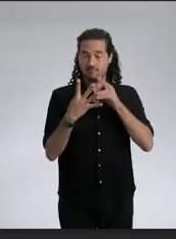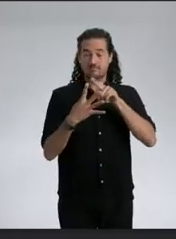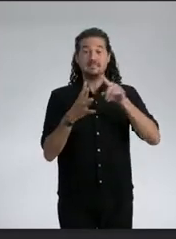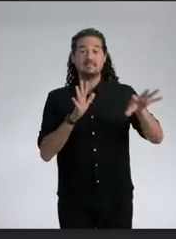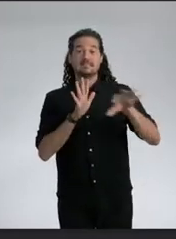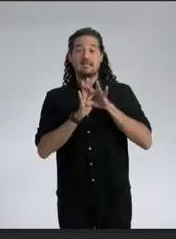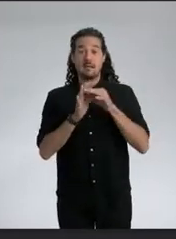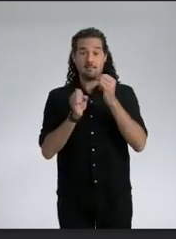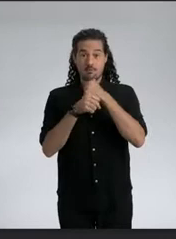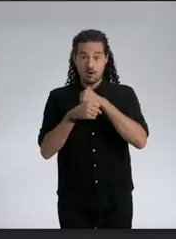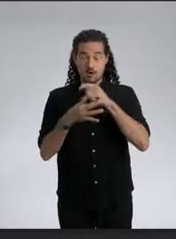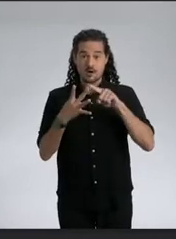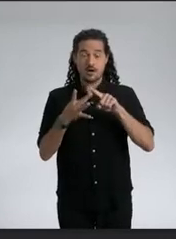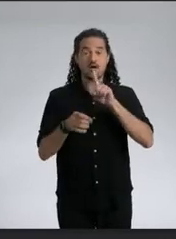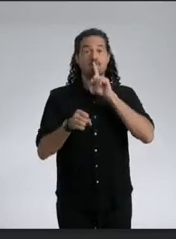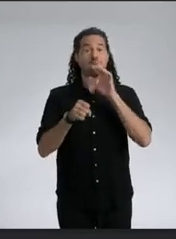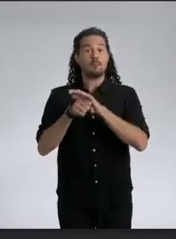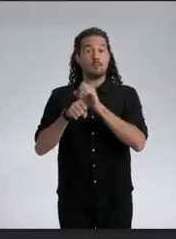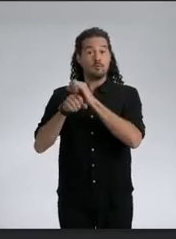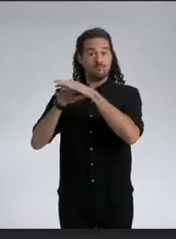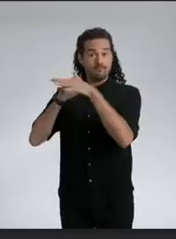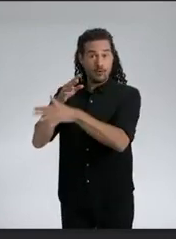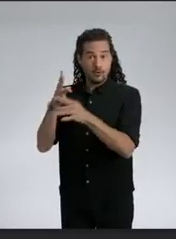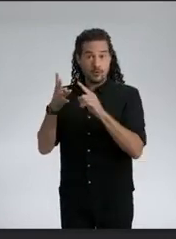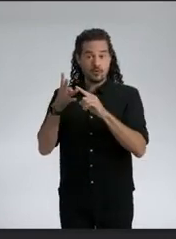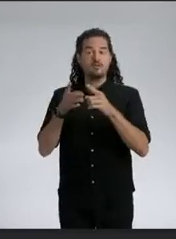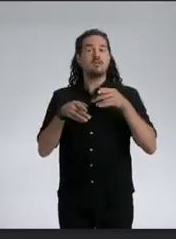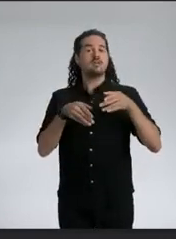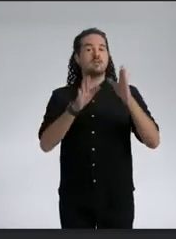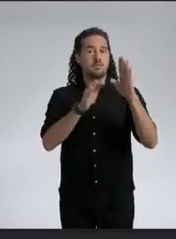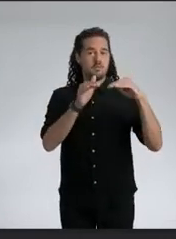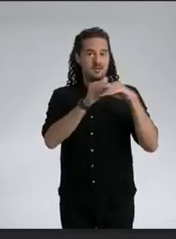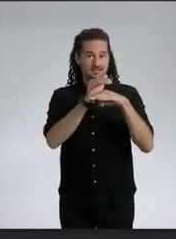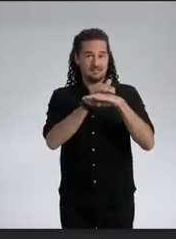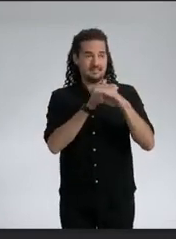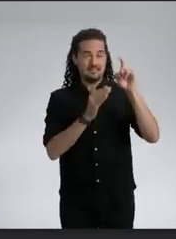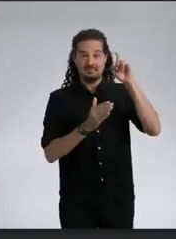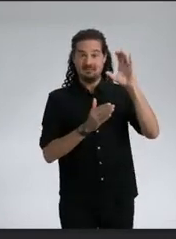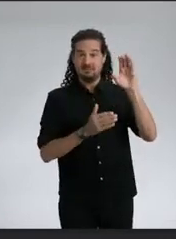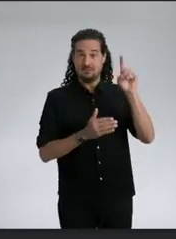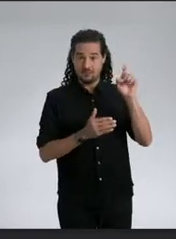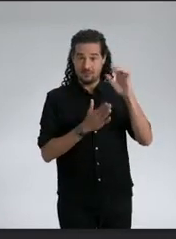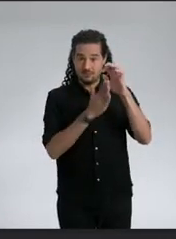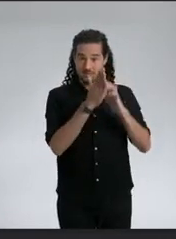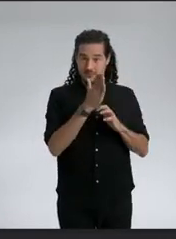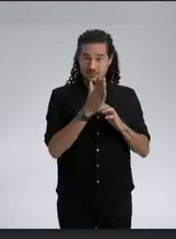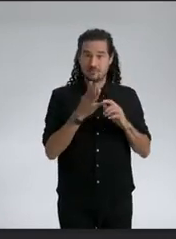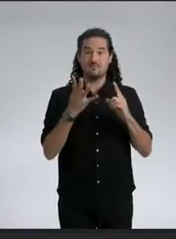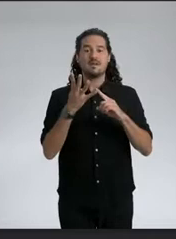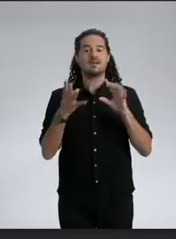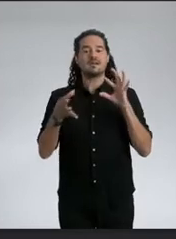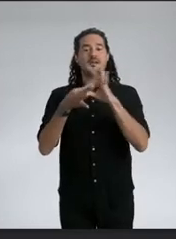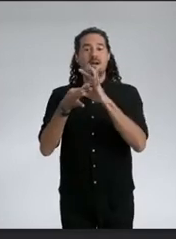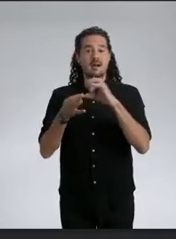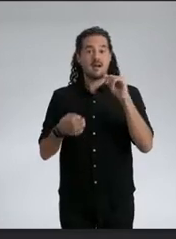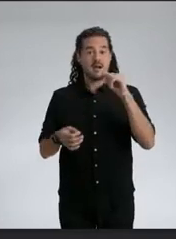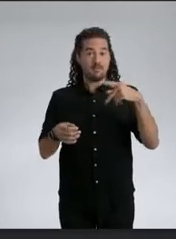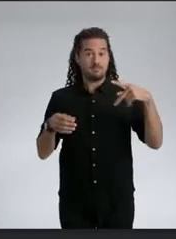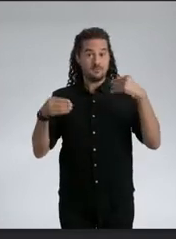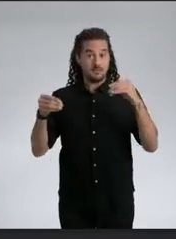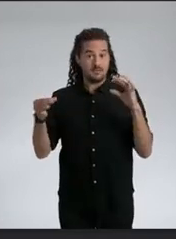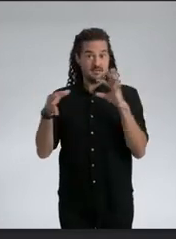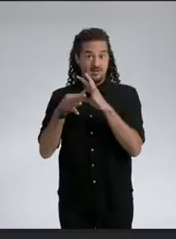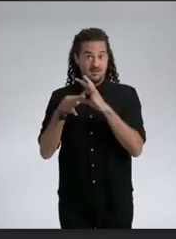your workflow, granting access to your source code, and linking with App Store Connect. Let's walk through the process with Fruta,